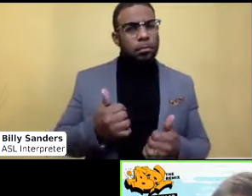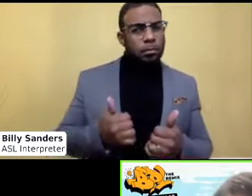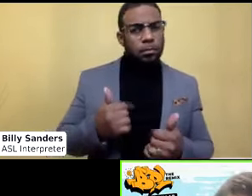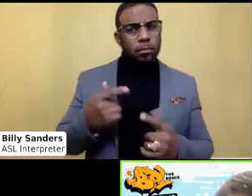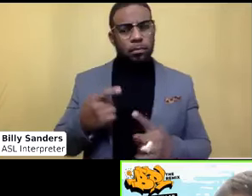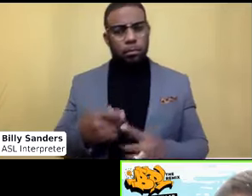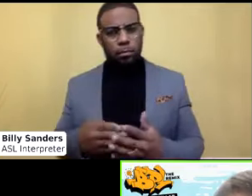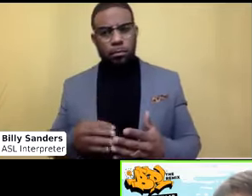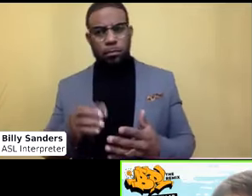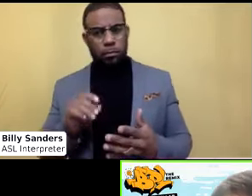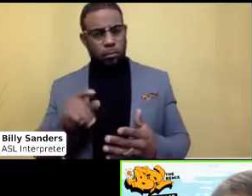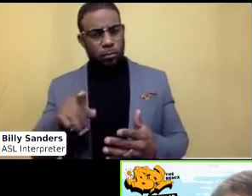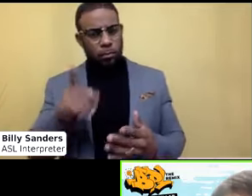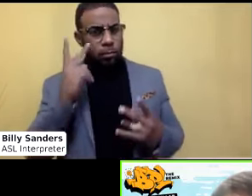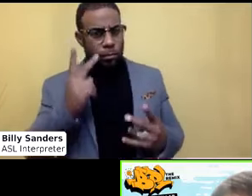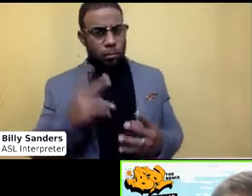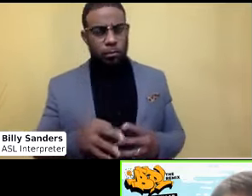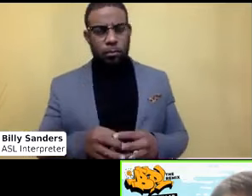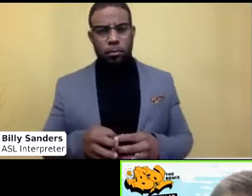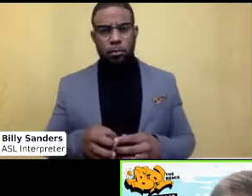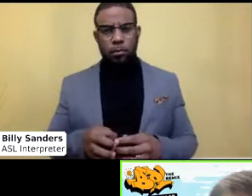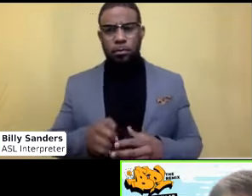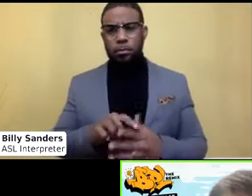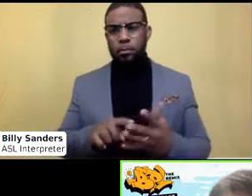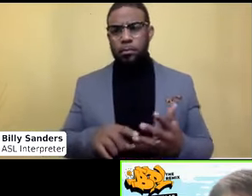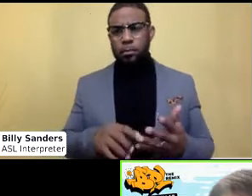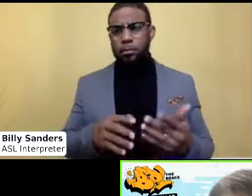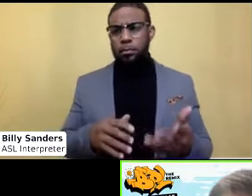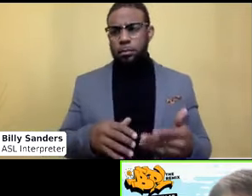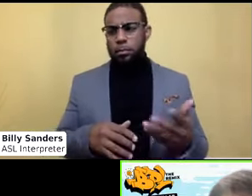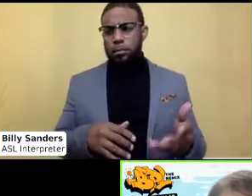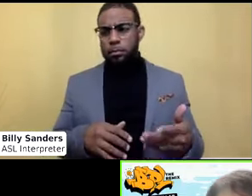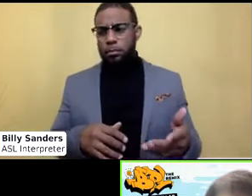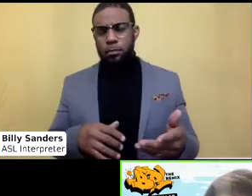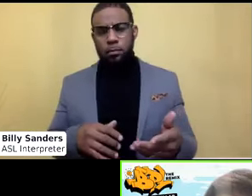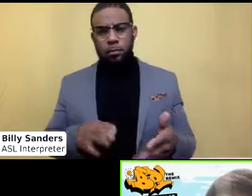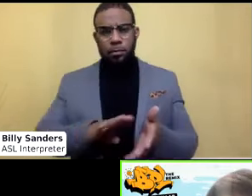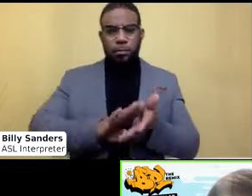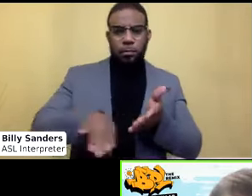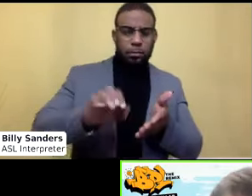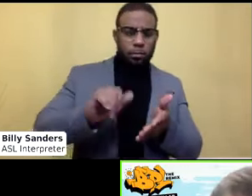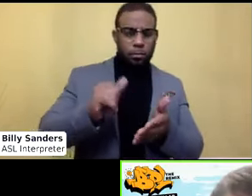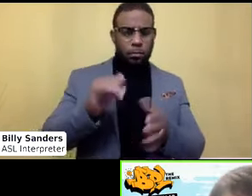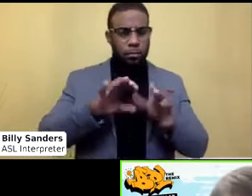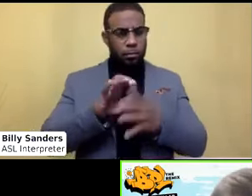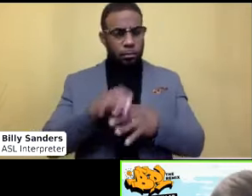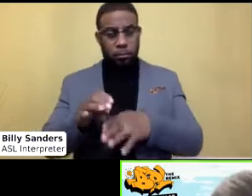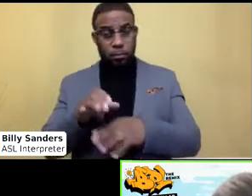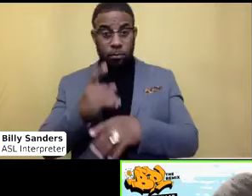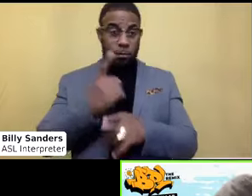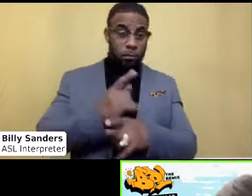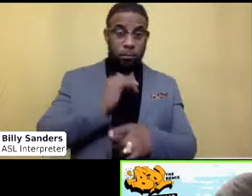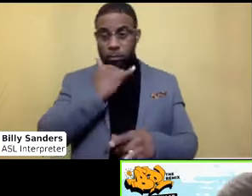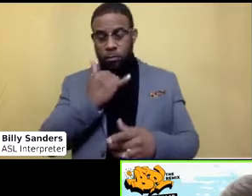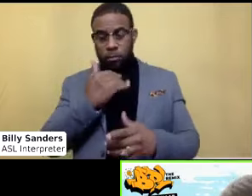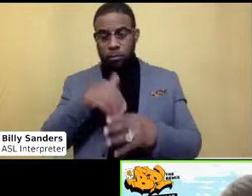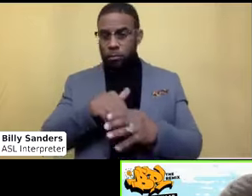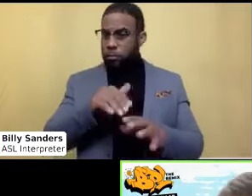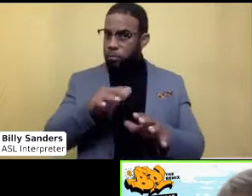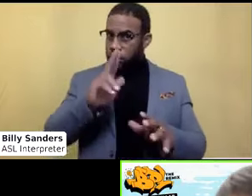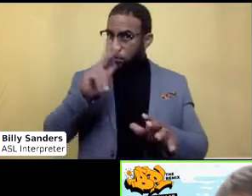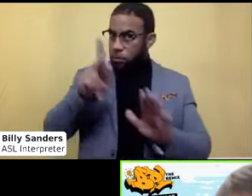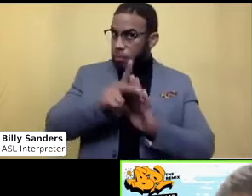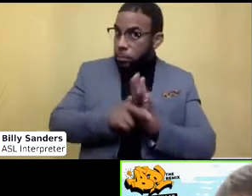extent do you see the dismissal of the forces, right or wrong, in